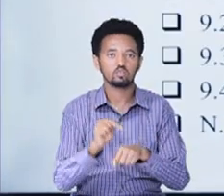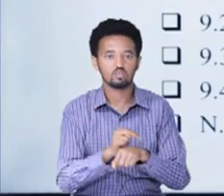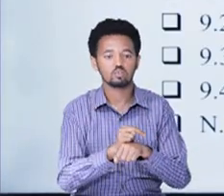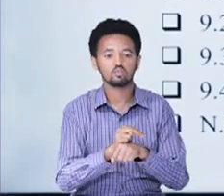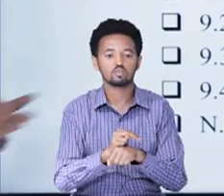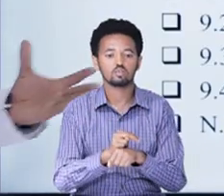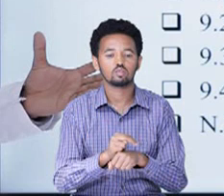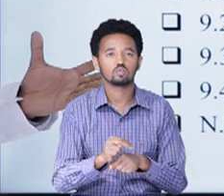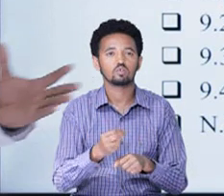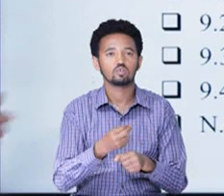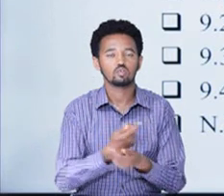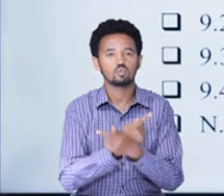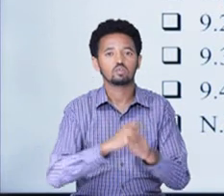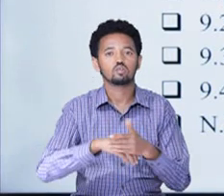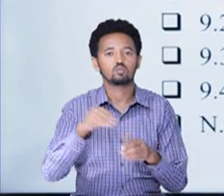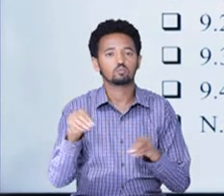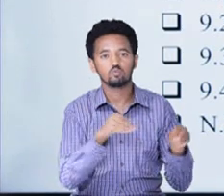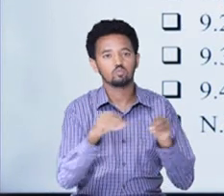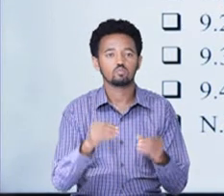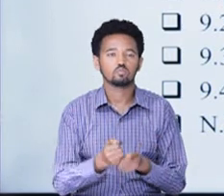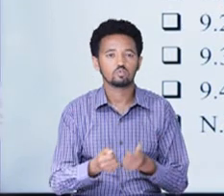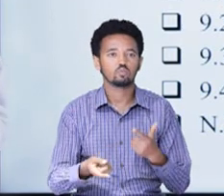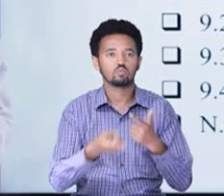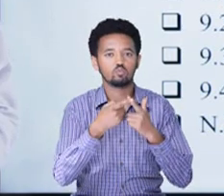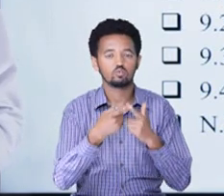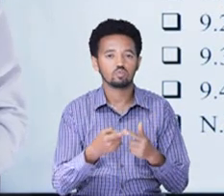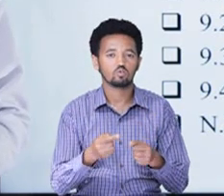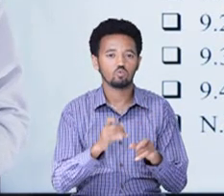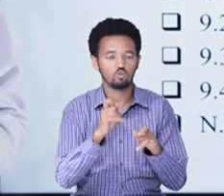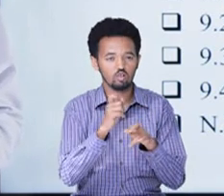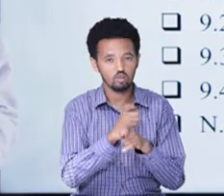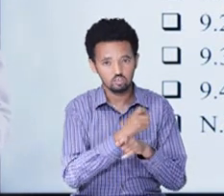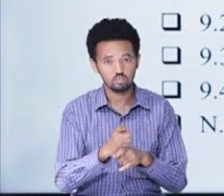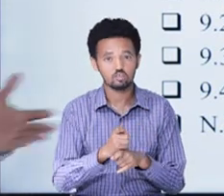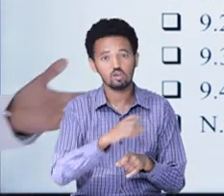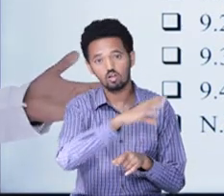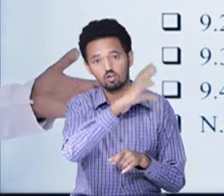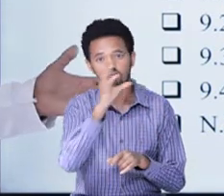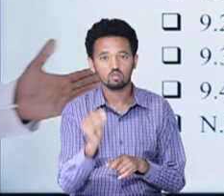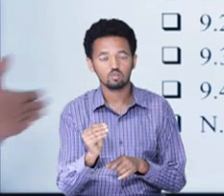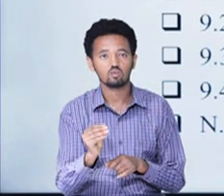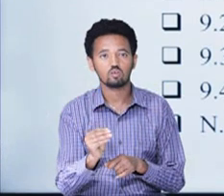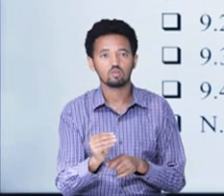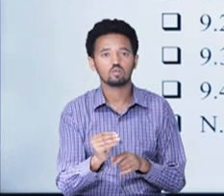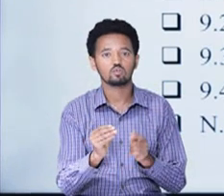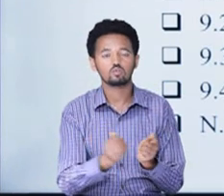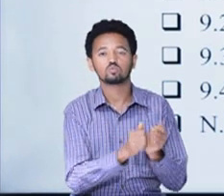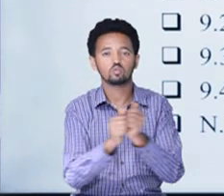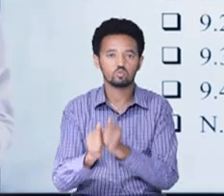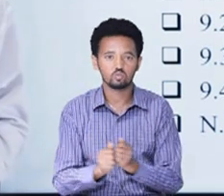Liberation Movement. The third one, the Organization of African Unity. The last one,